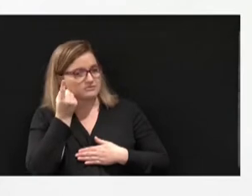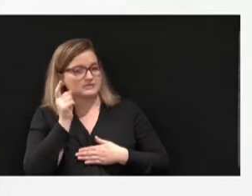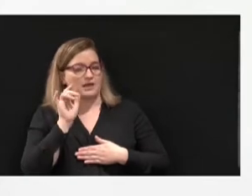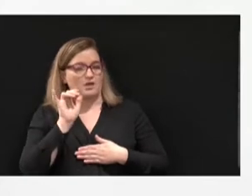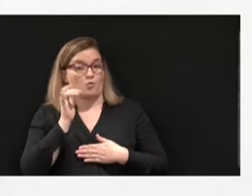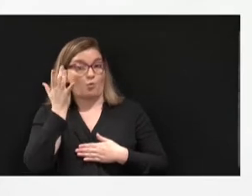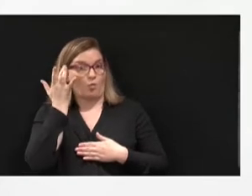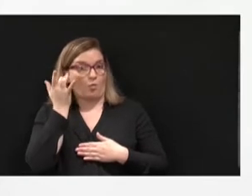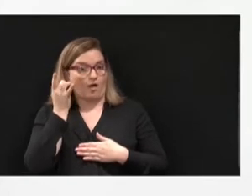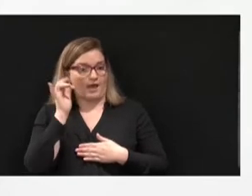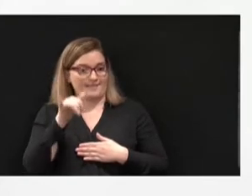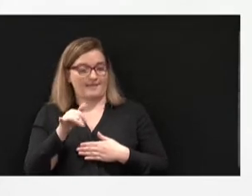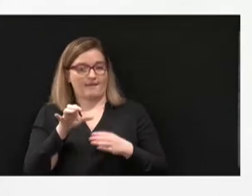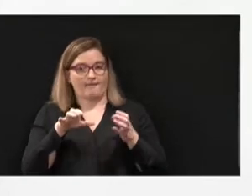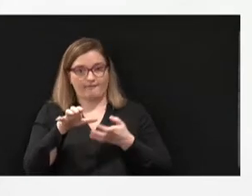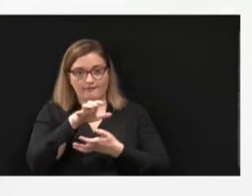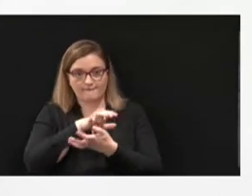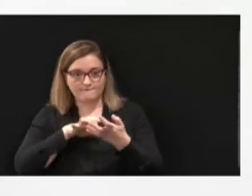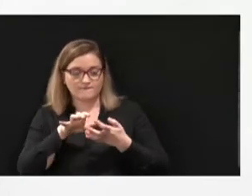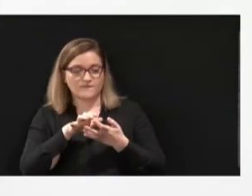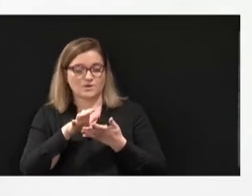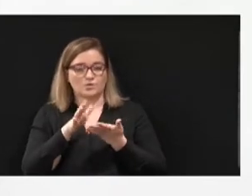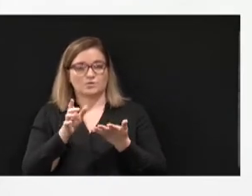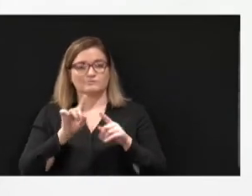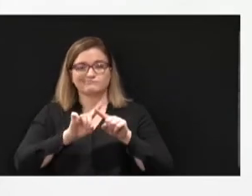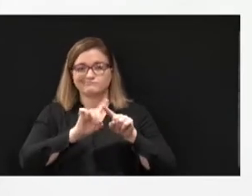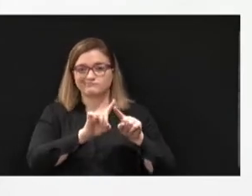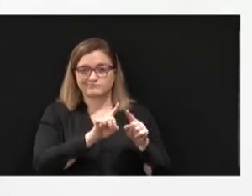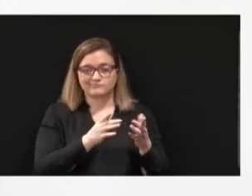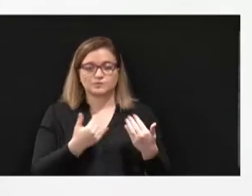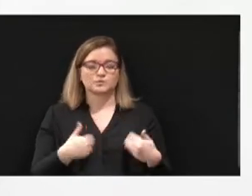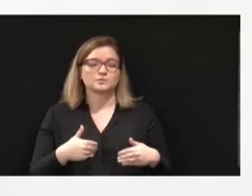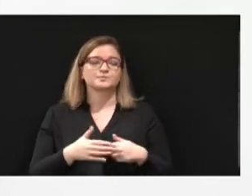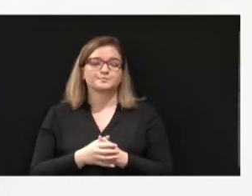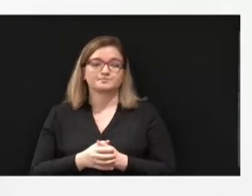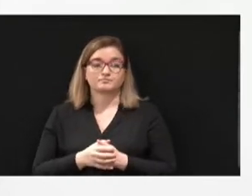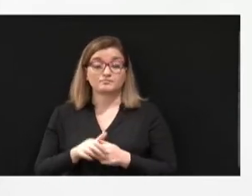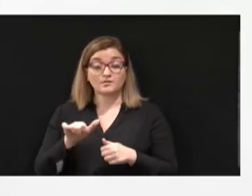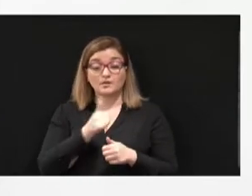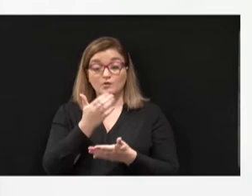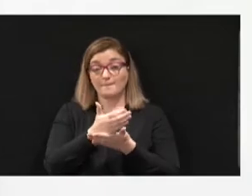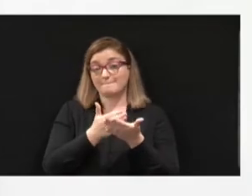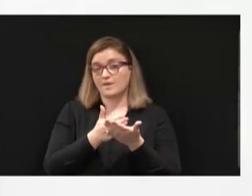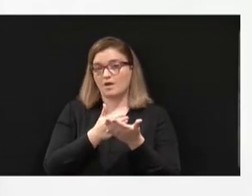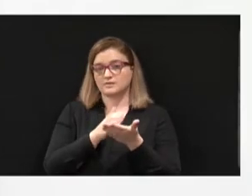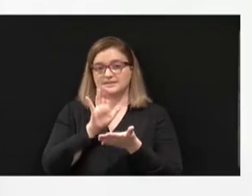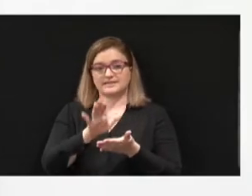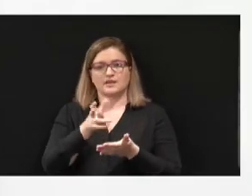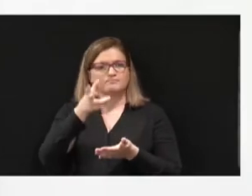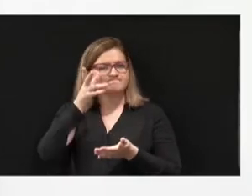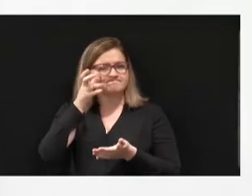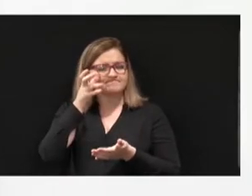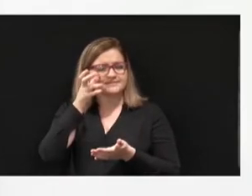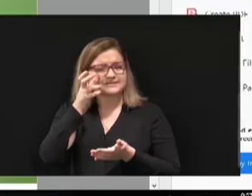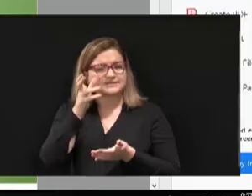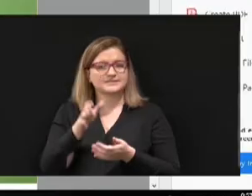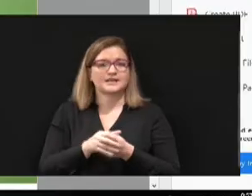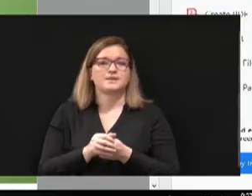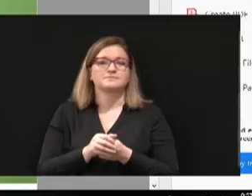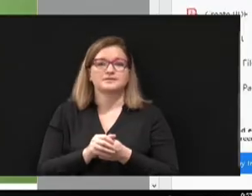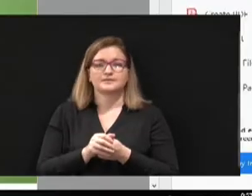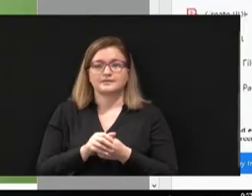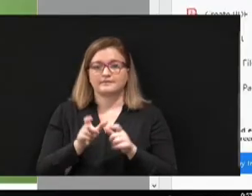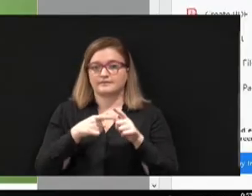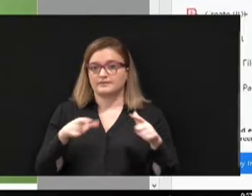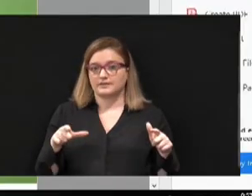they confuse things. Another piece is a receptive language. Some people have difficulty